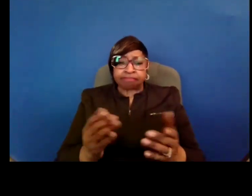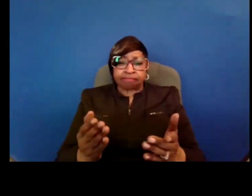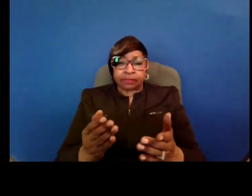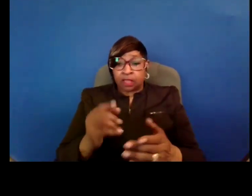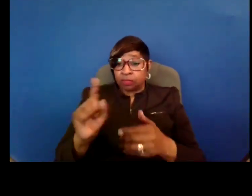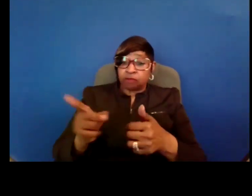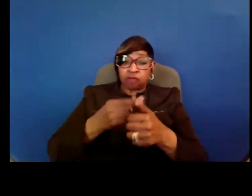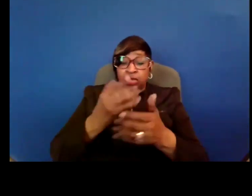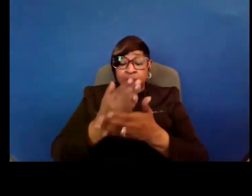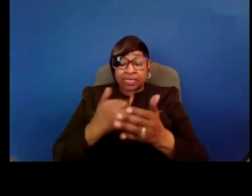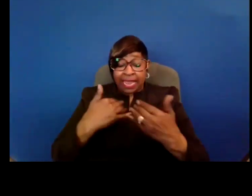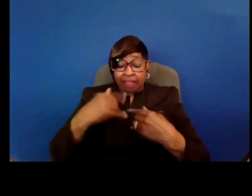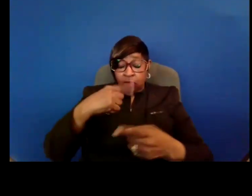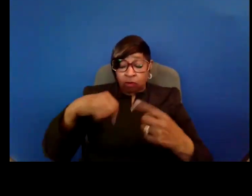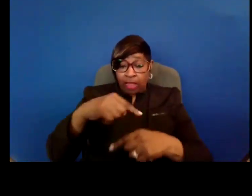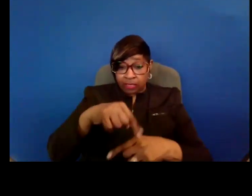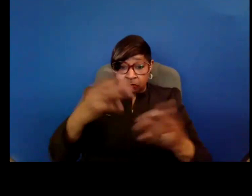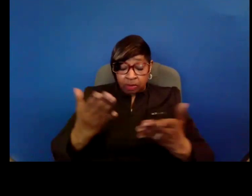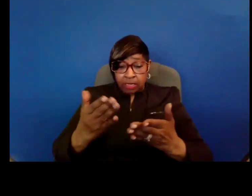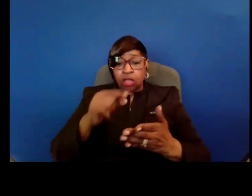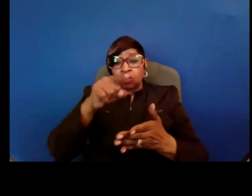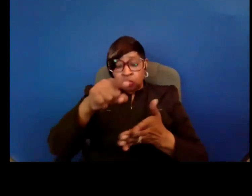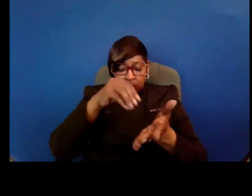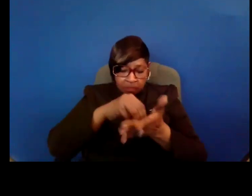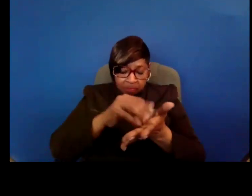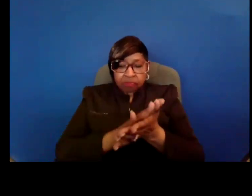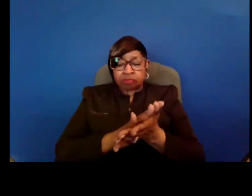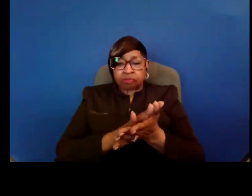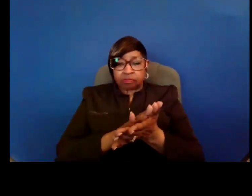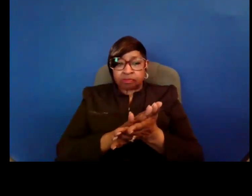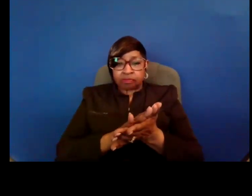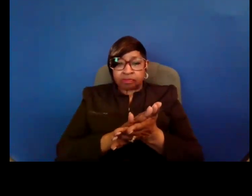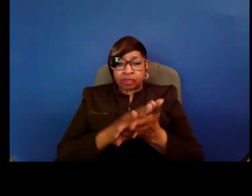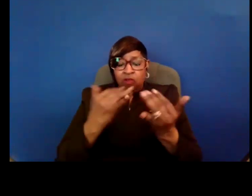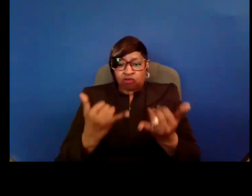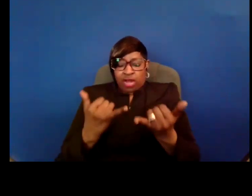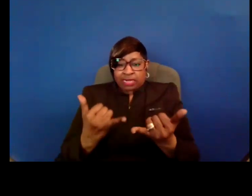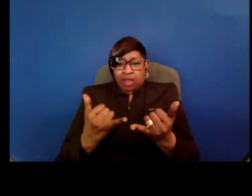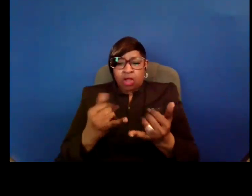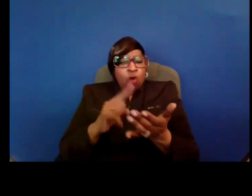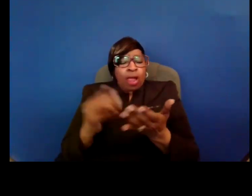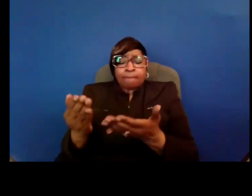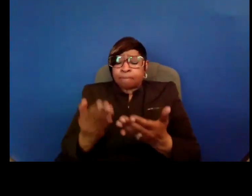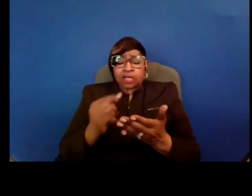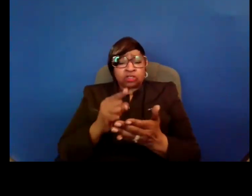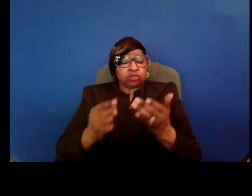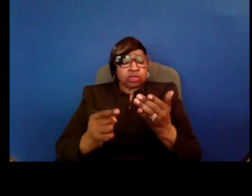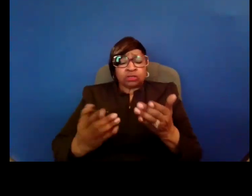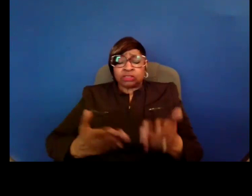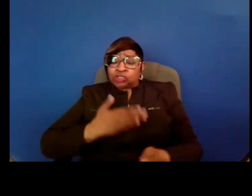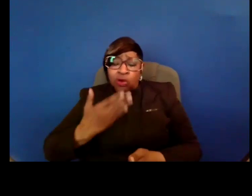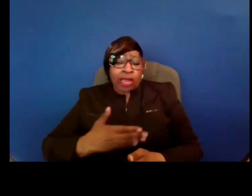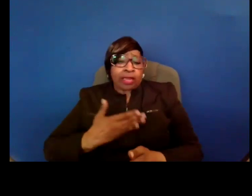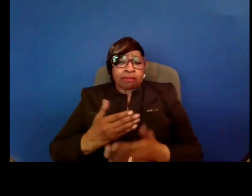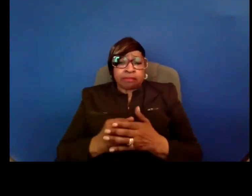piece that I have around this is just to have you jot down right now, what brings you joy? What brings